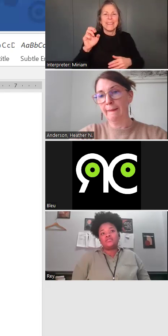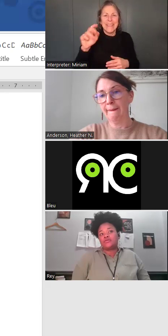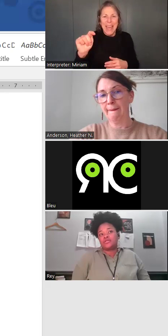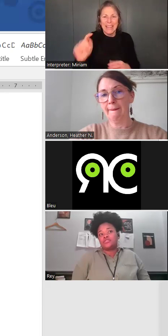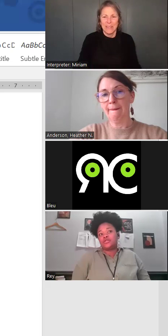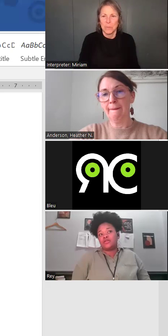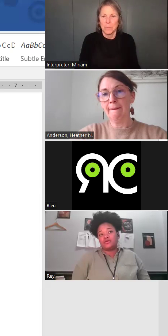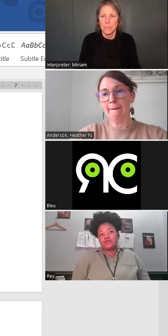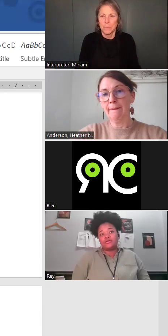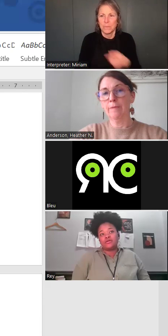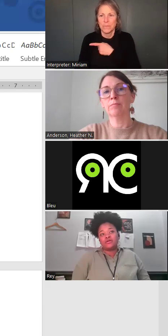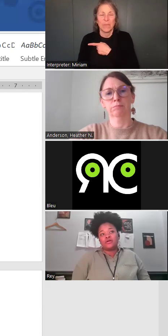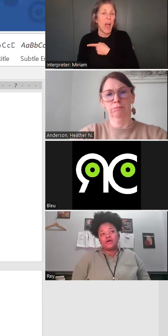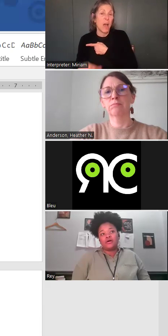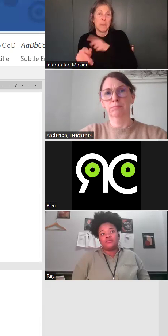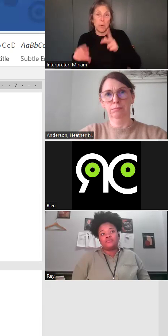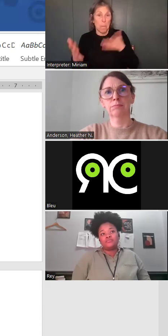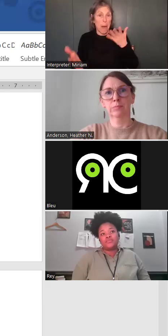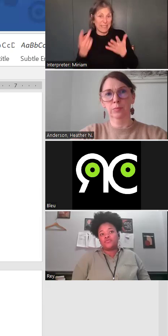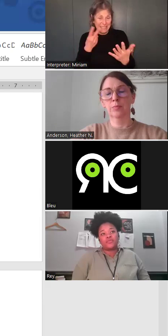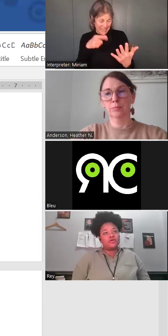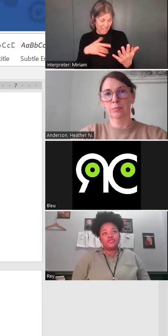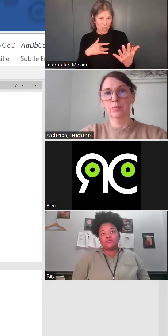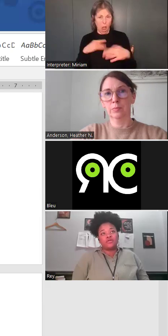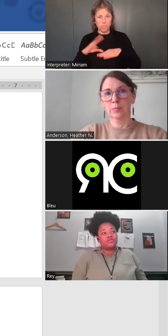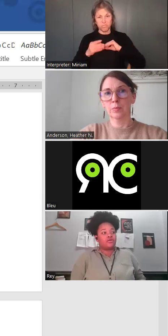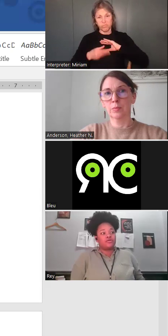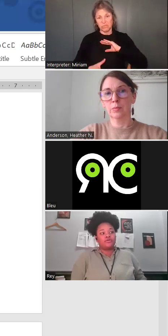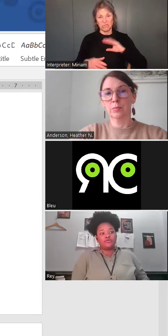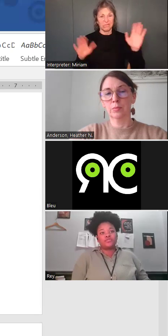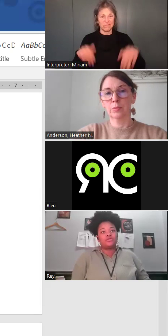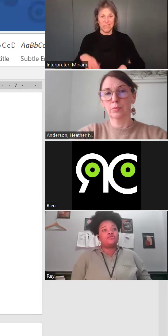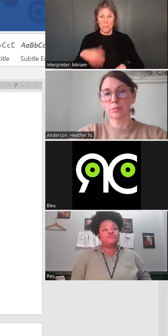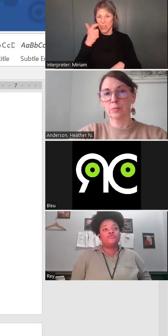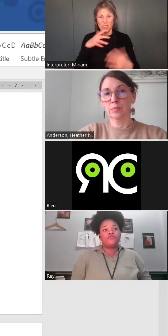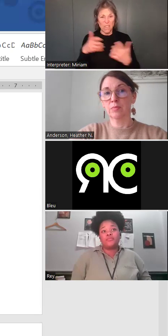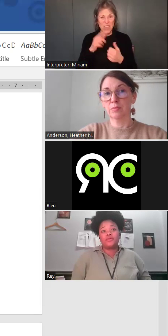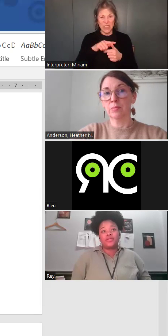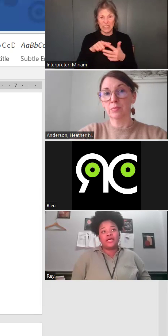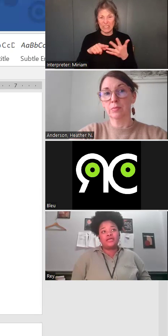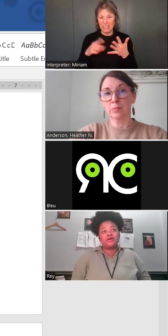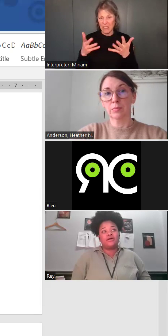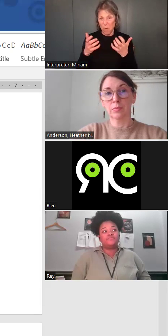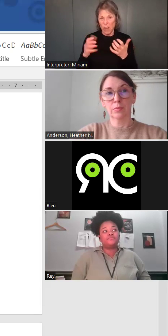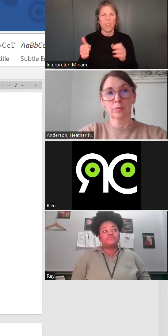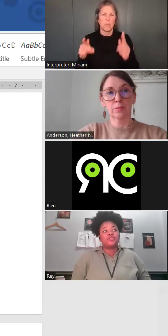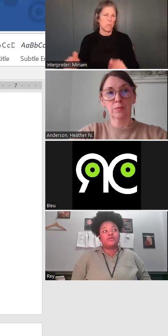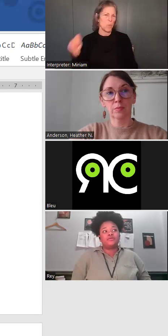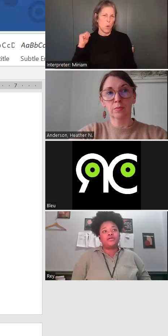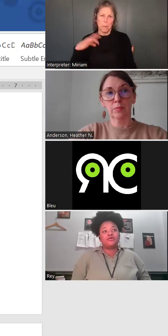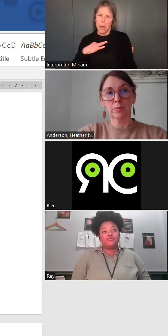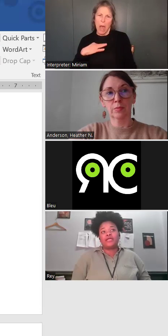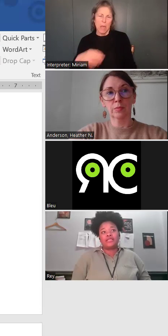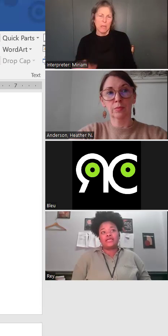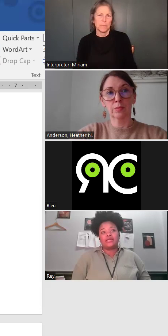may discourage other people from other genres or other groups from applying. I